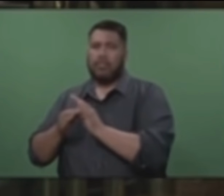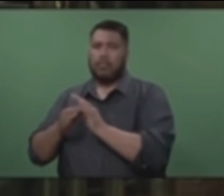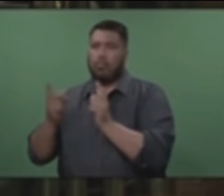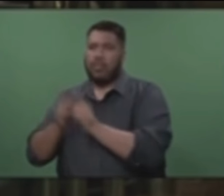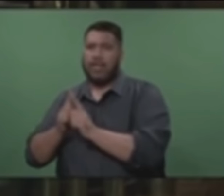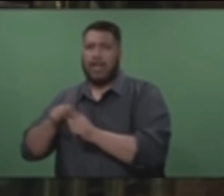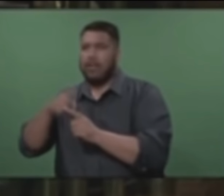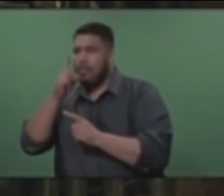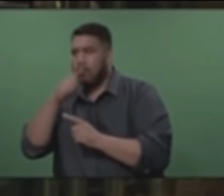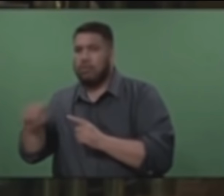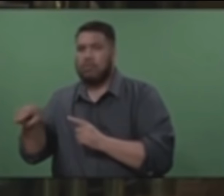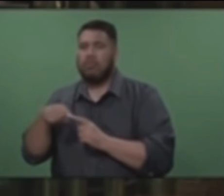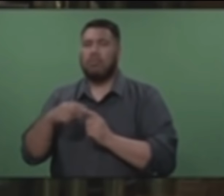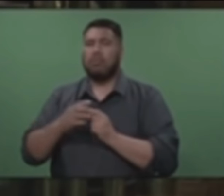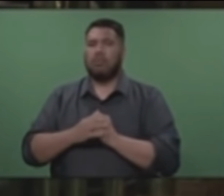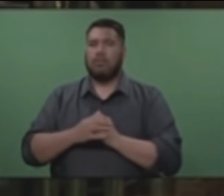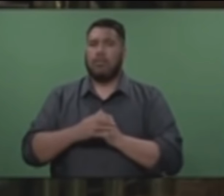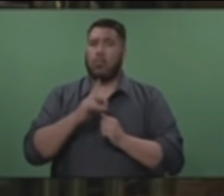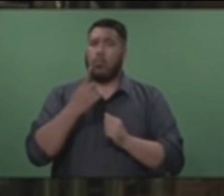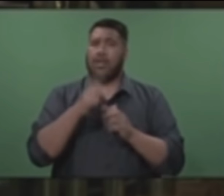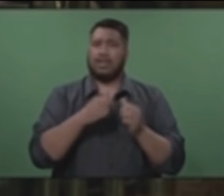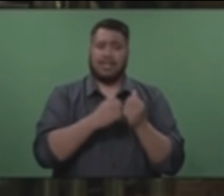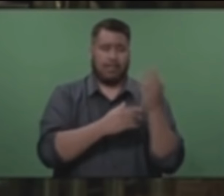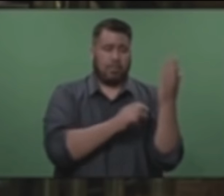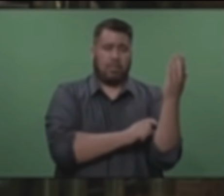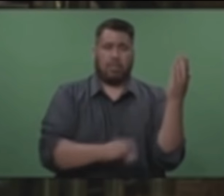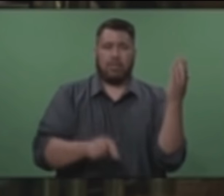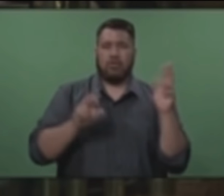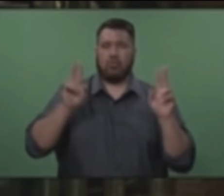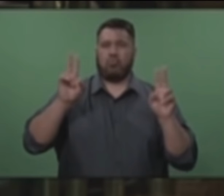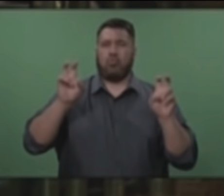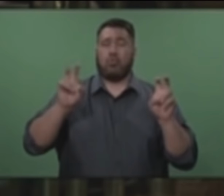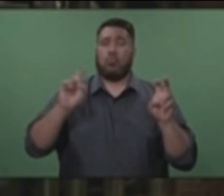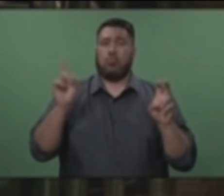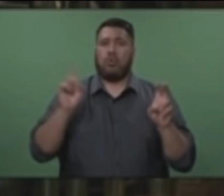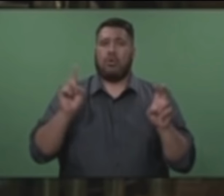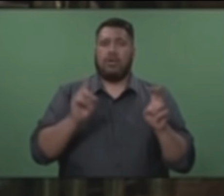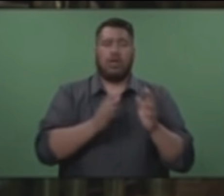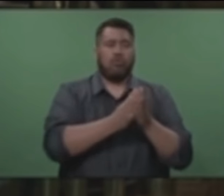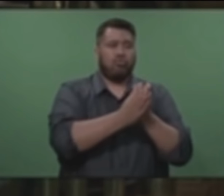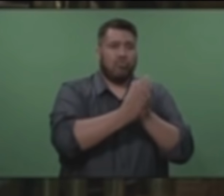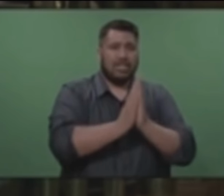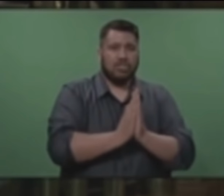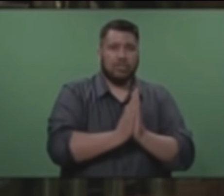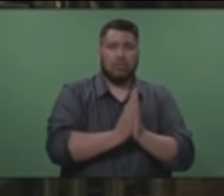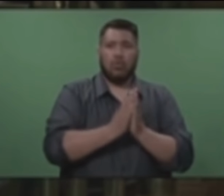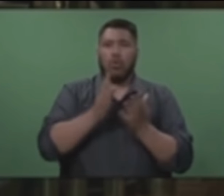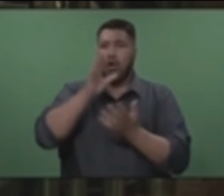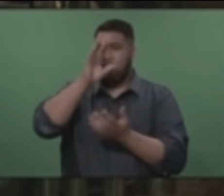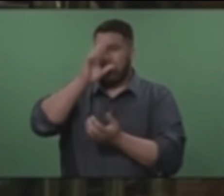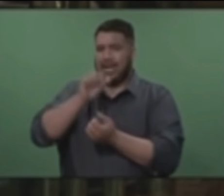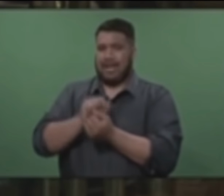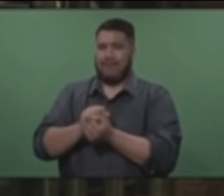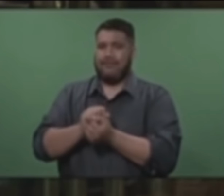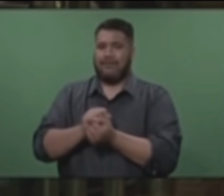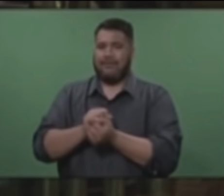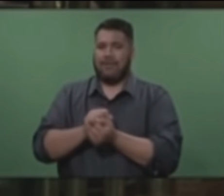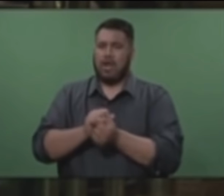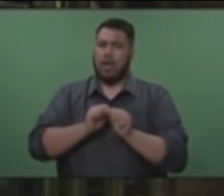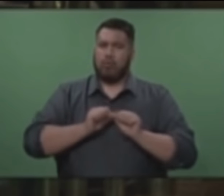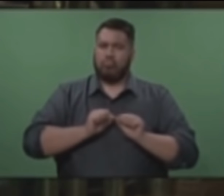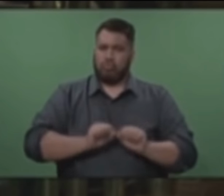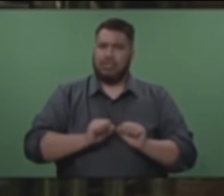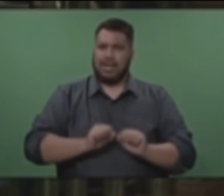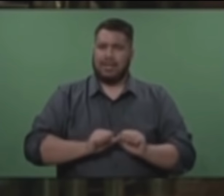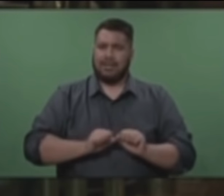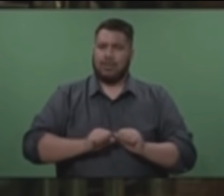worth quoting at length: manifestation of religion and belief. Every person has the